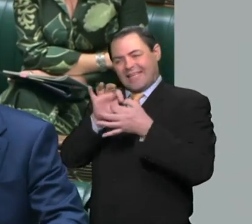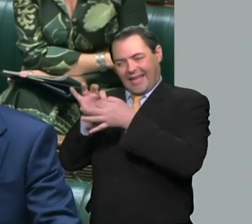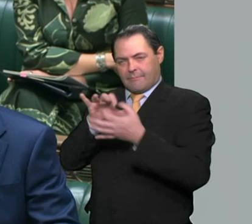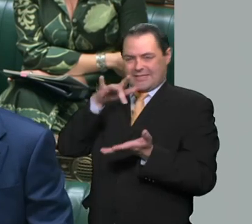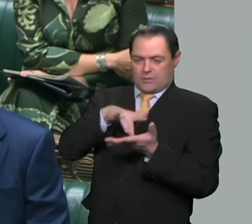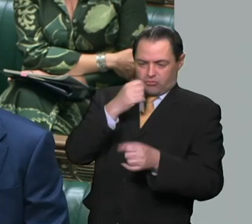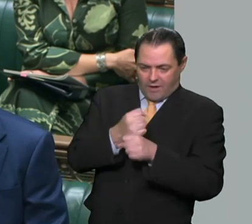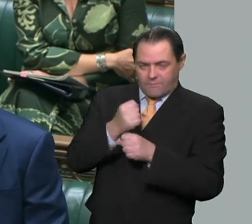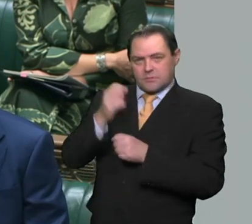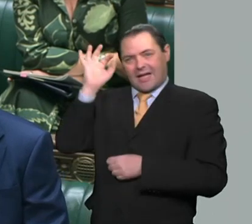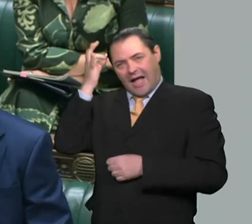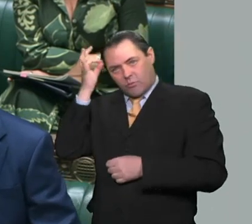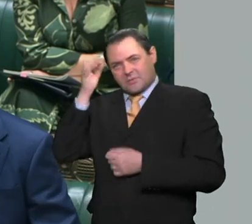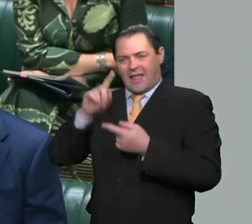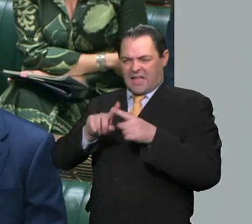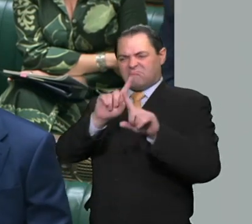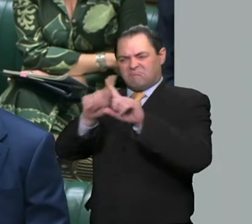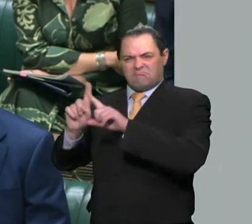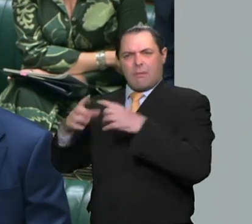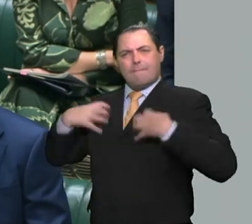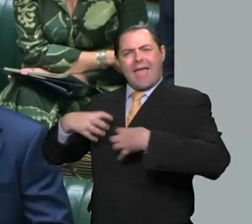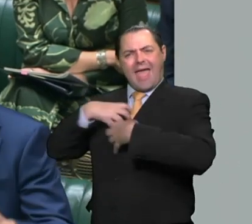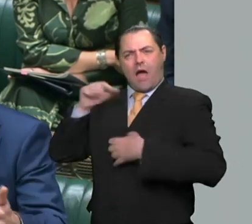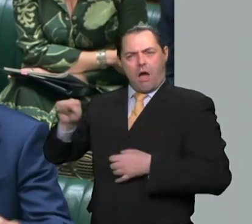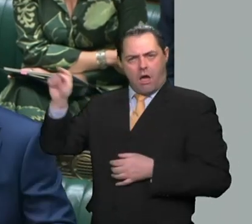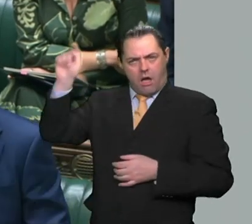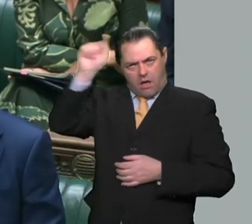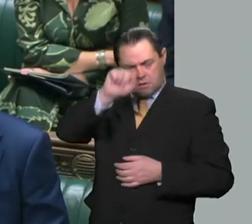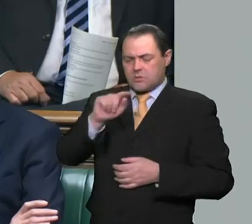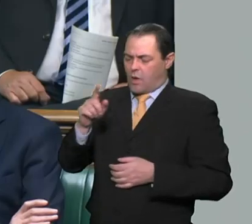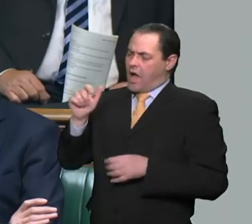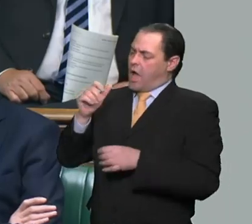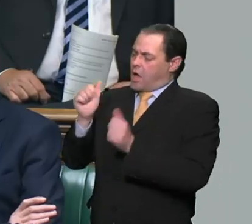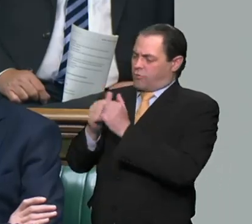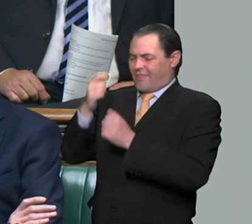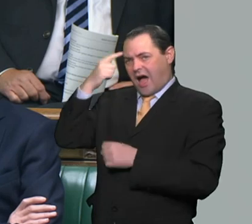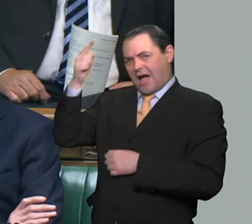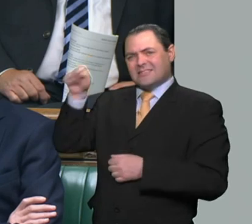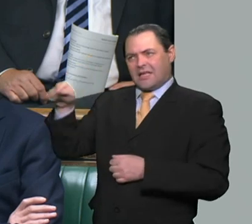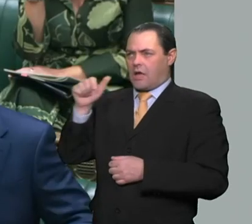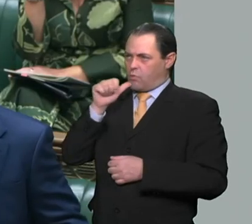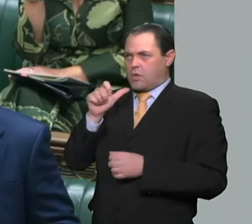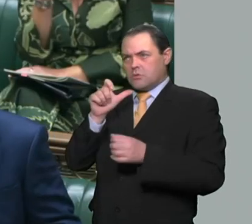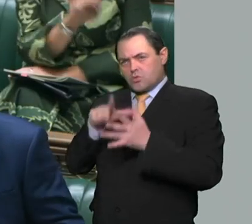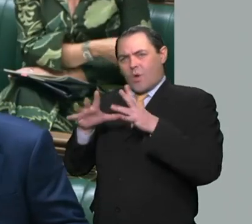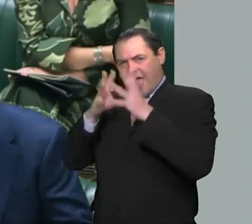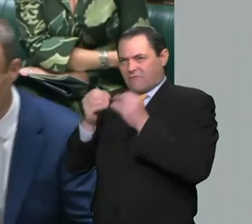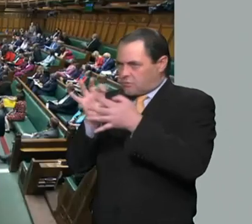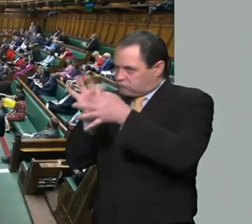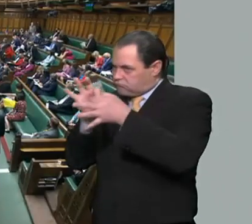government, local authorities, and the many metro mayors across the country. So I support the spirit of what he said, and we'll do everything we can to work with